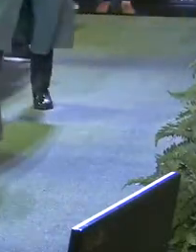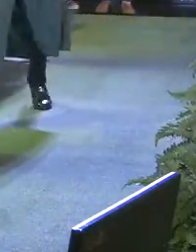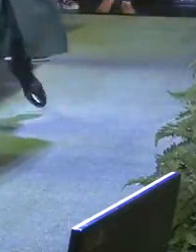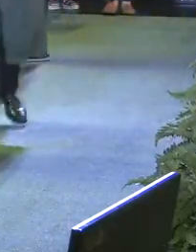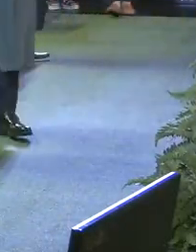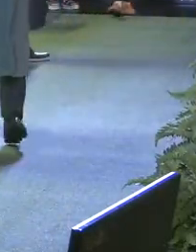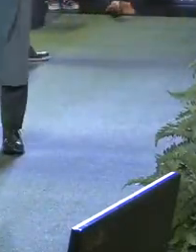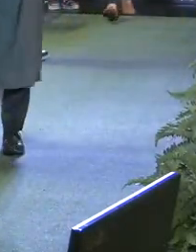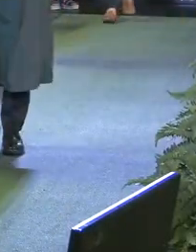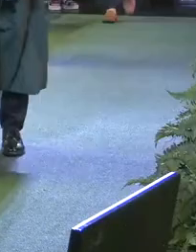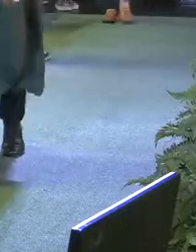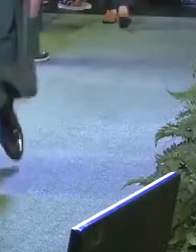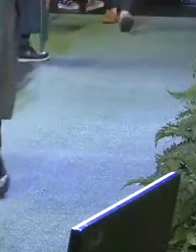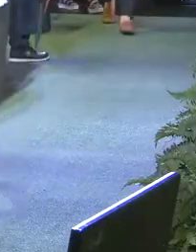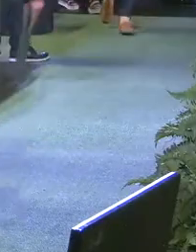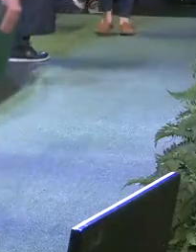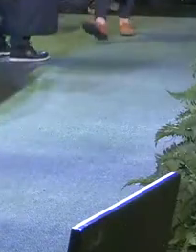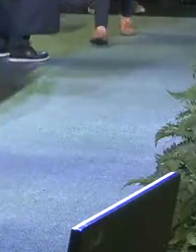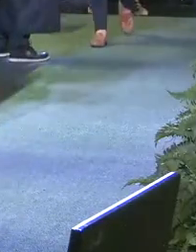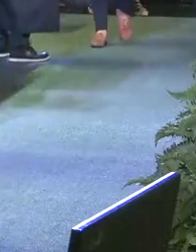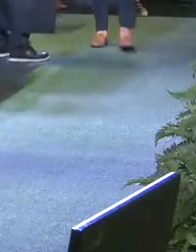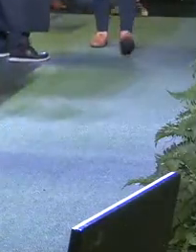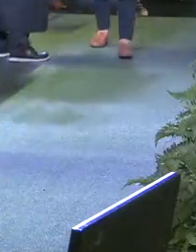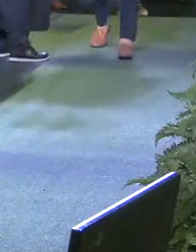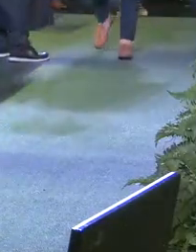Arthur King Chung.